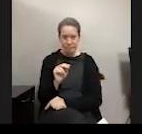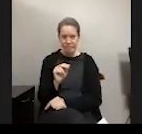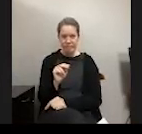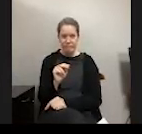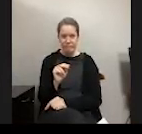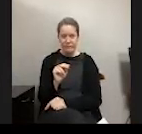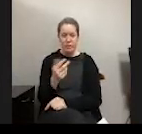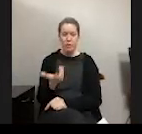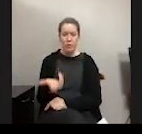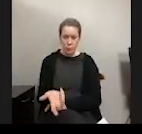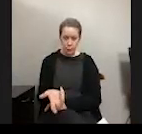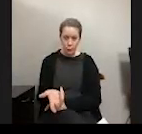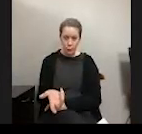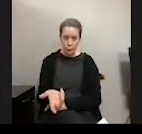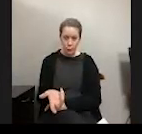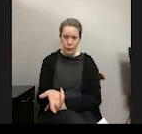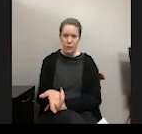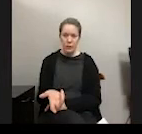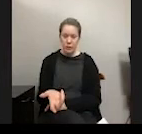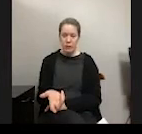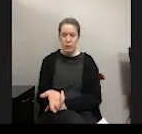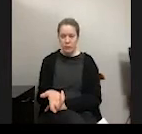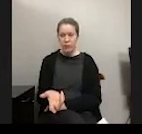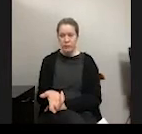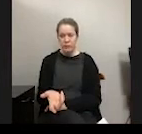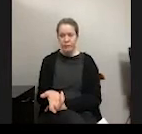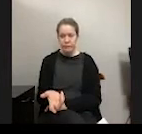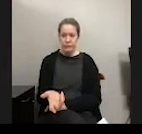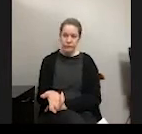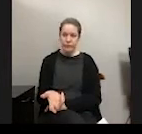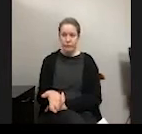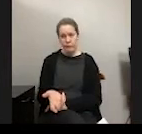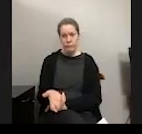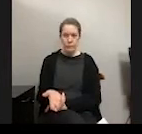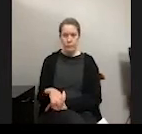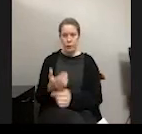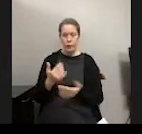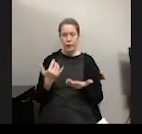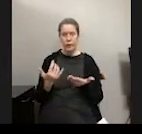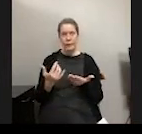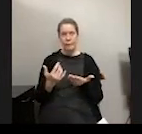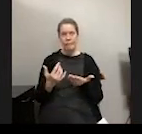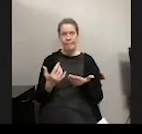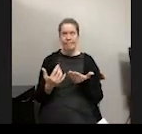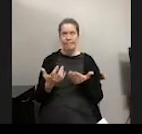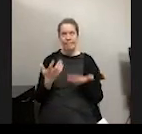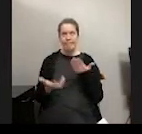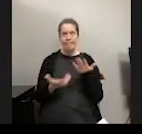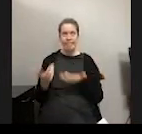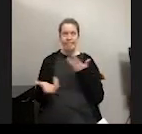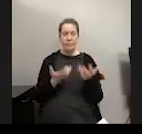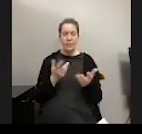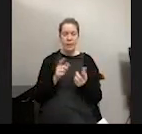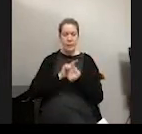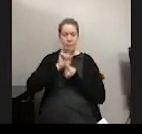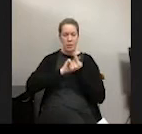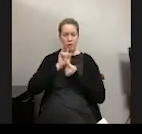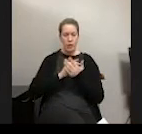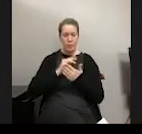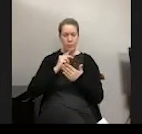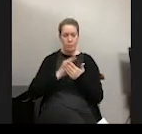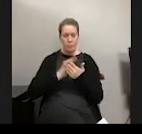So it's something that we are partly talking about as a mentorship program that we would be able